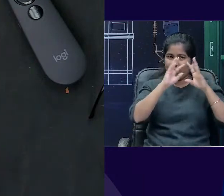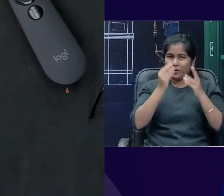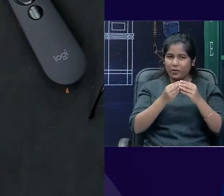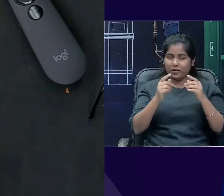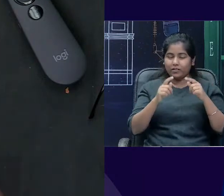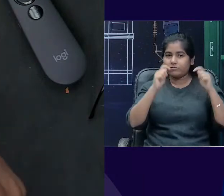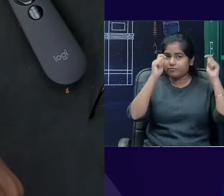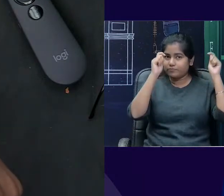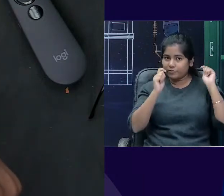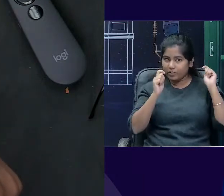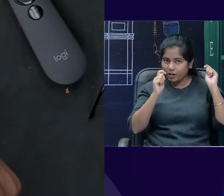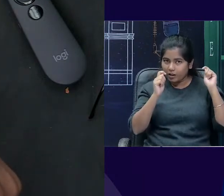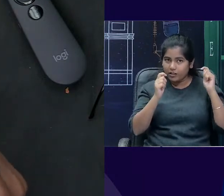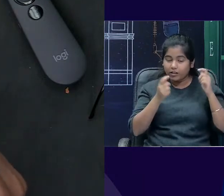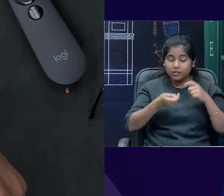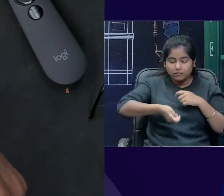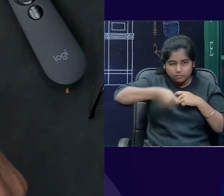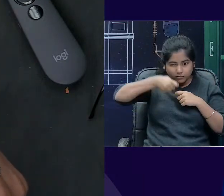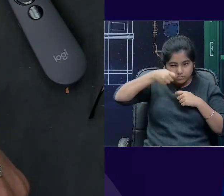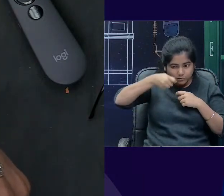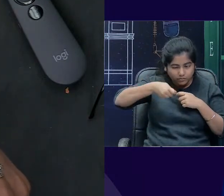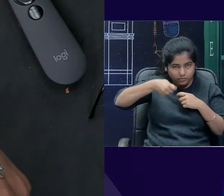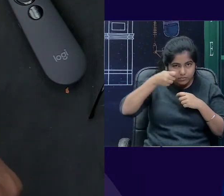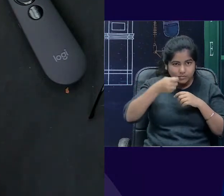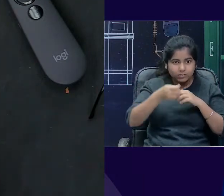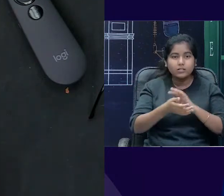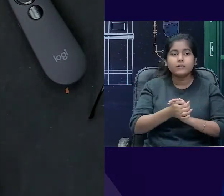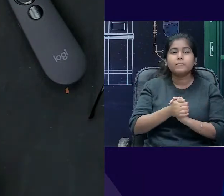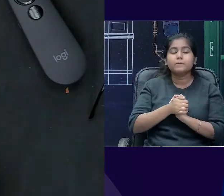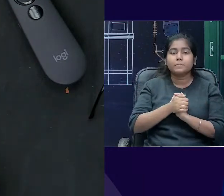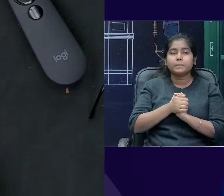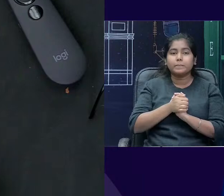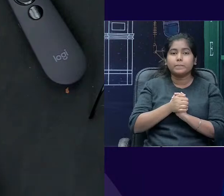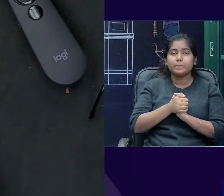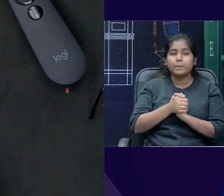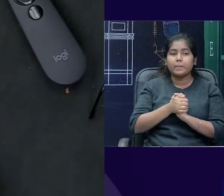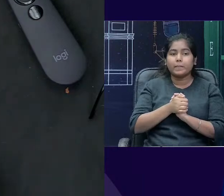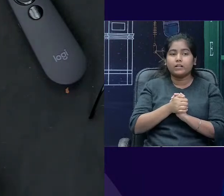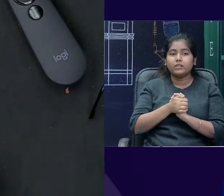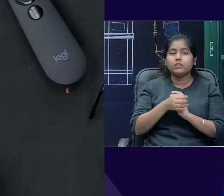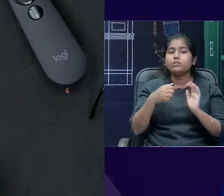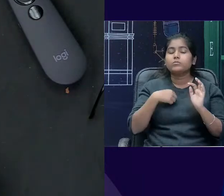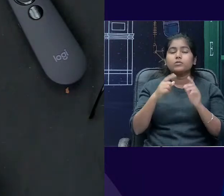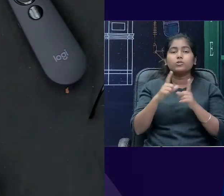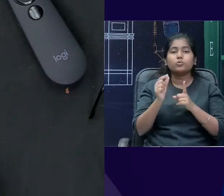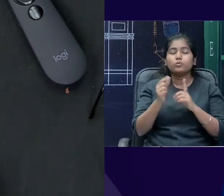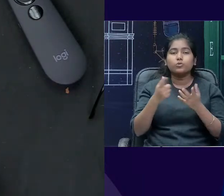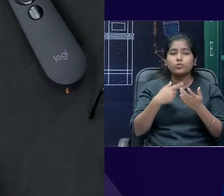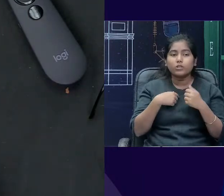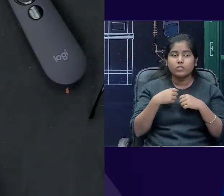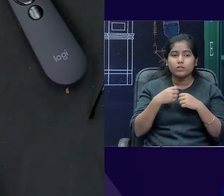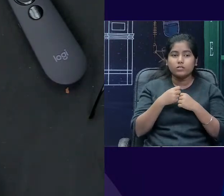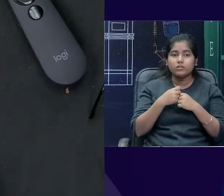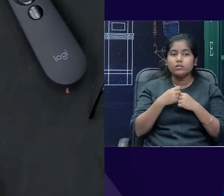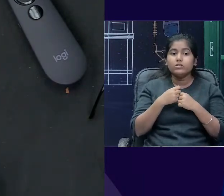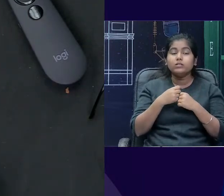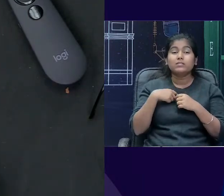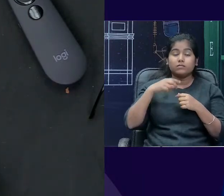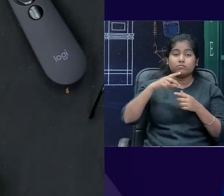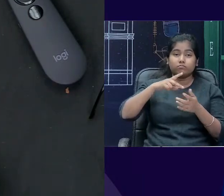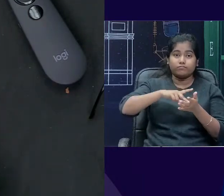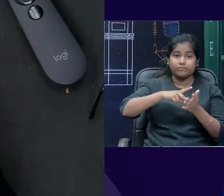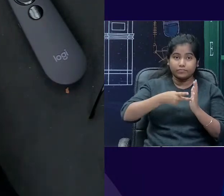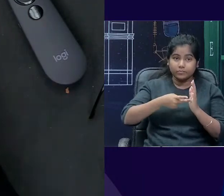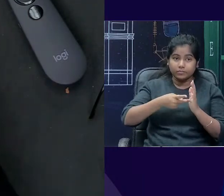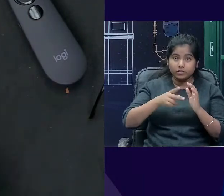wearing a hat and keeping a lens in hand. So, what I have done, this is the compass we have done.